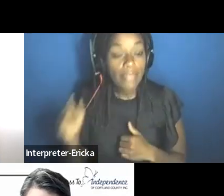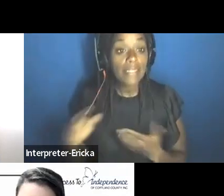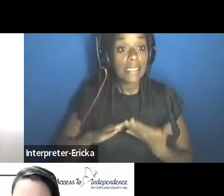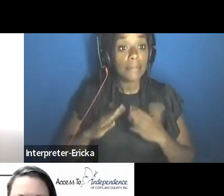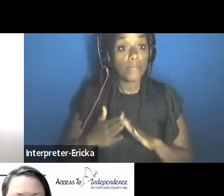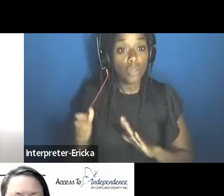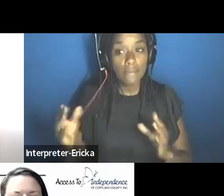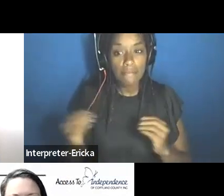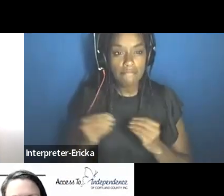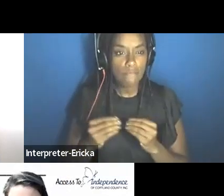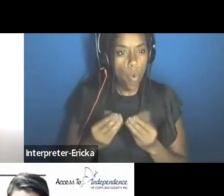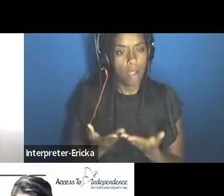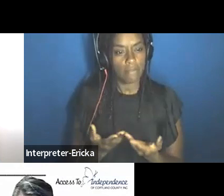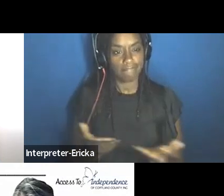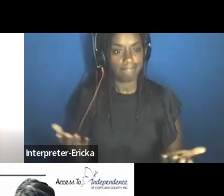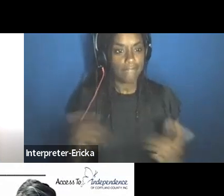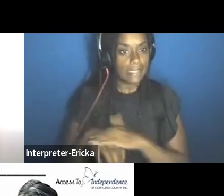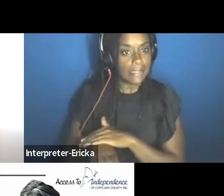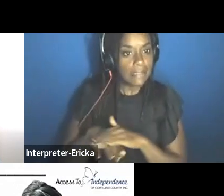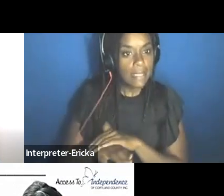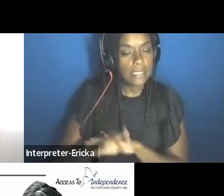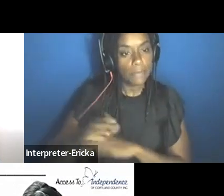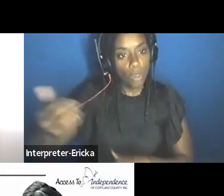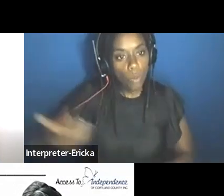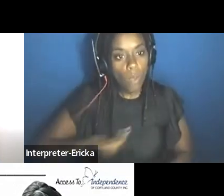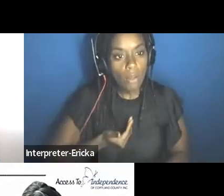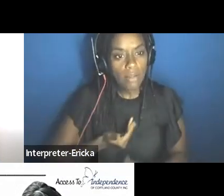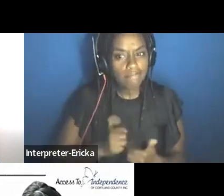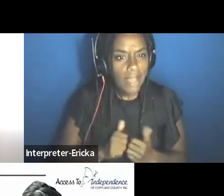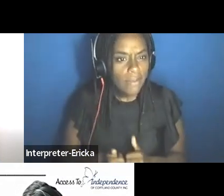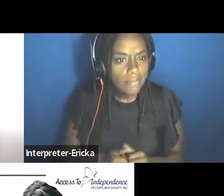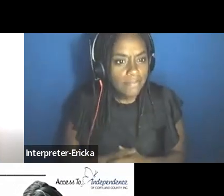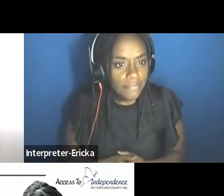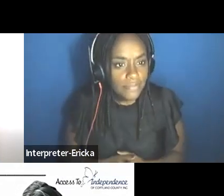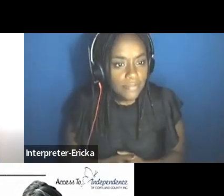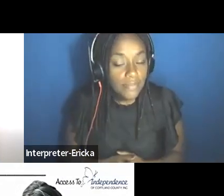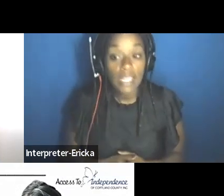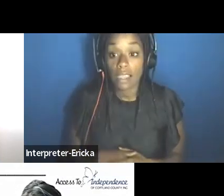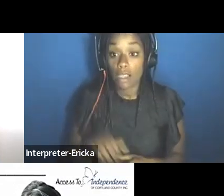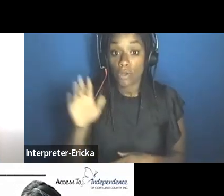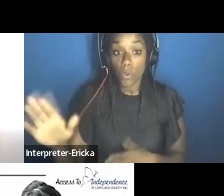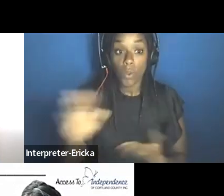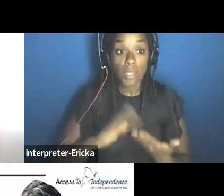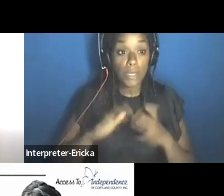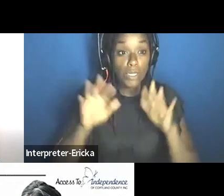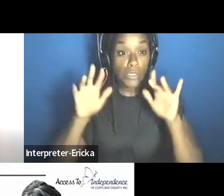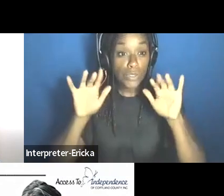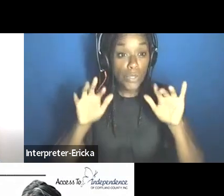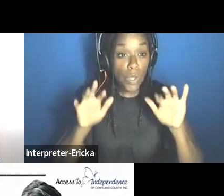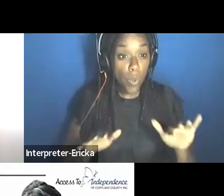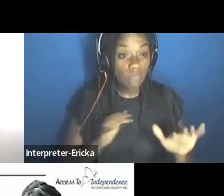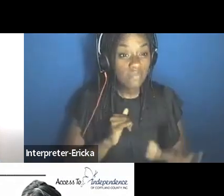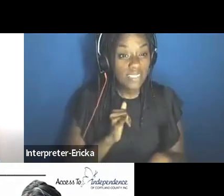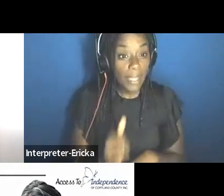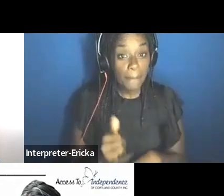live here? How do we make it more accessible? If you live in a snowy community, which I do, and I teach people to ride the bus in